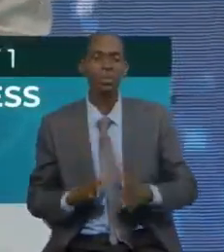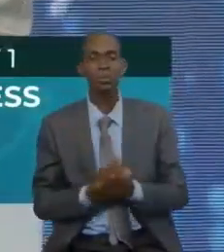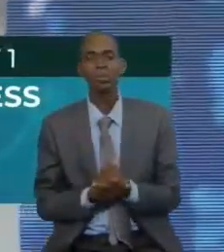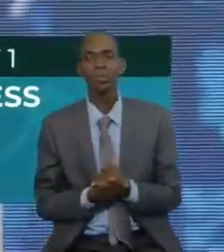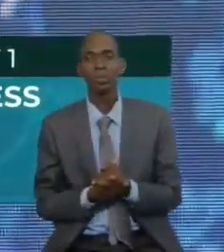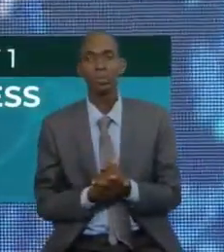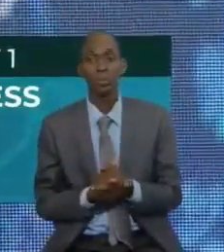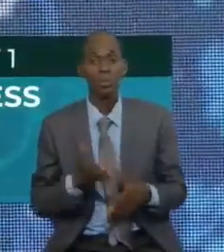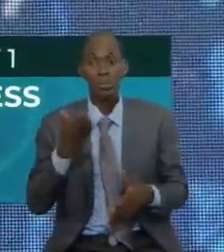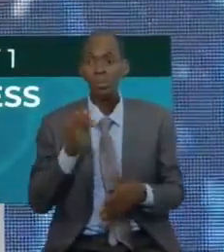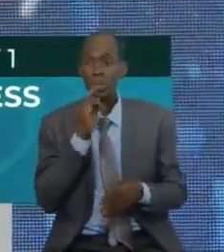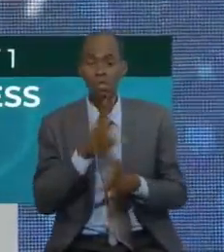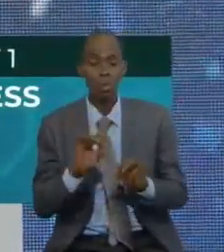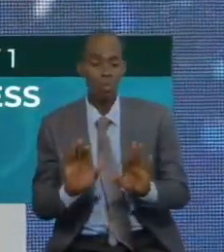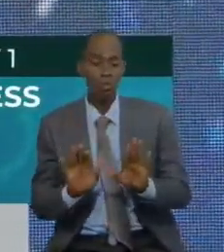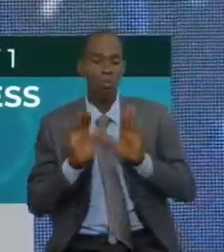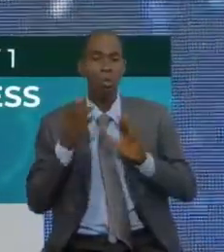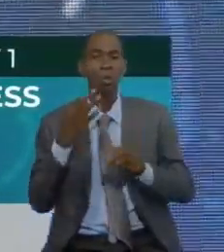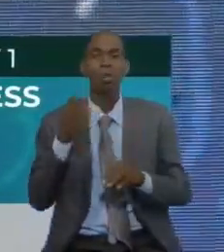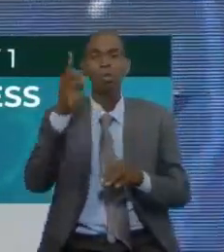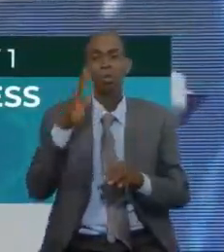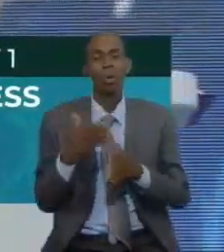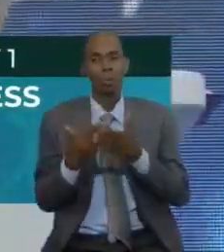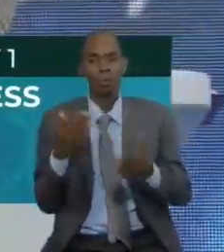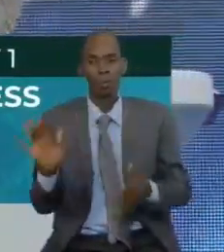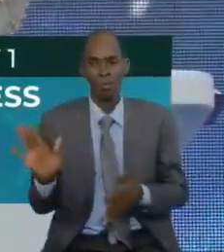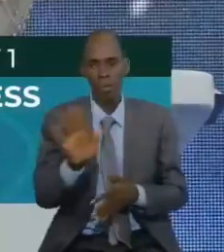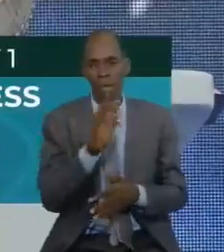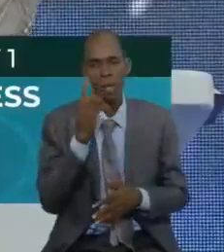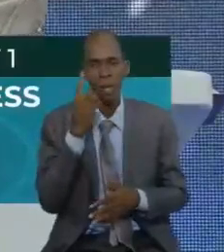There is no fear of God before their eyes.